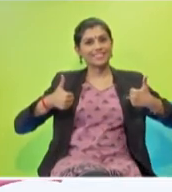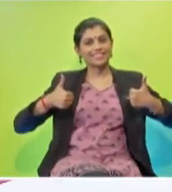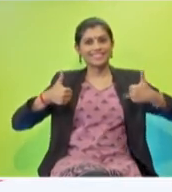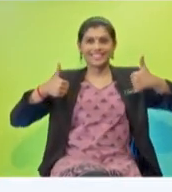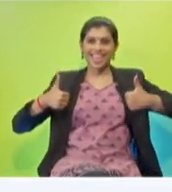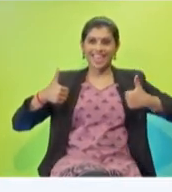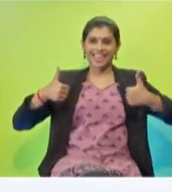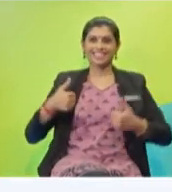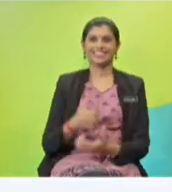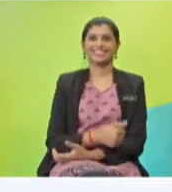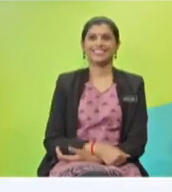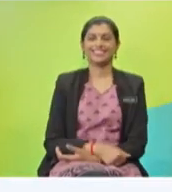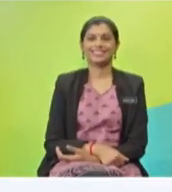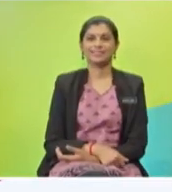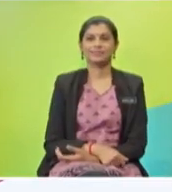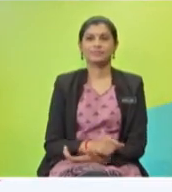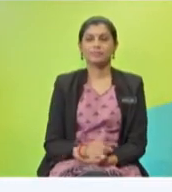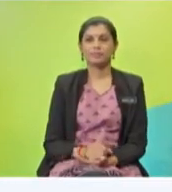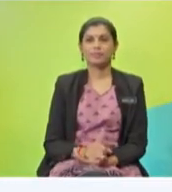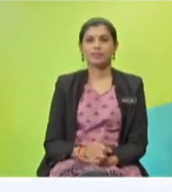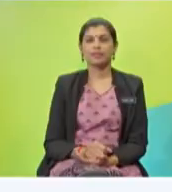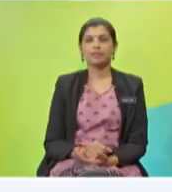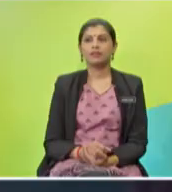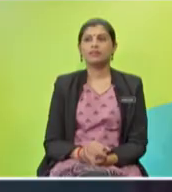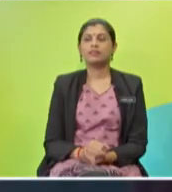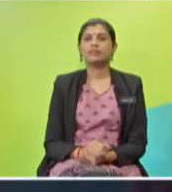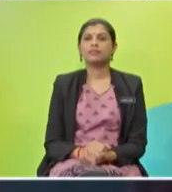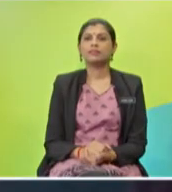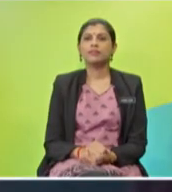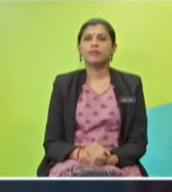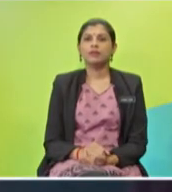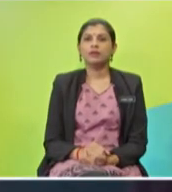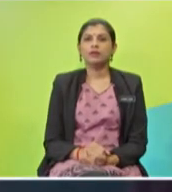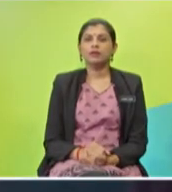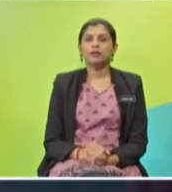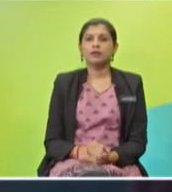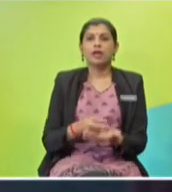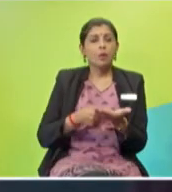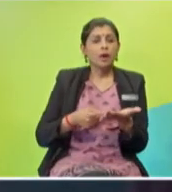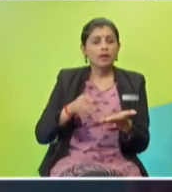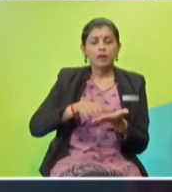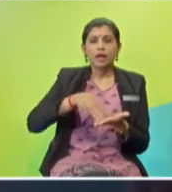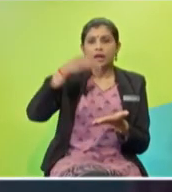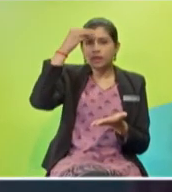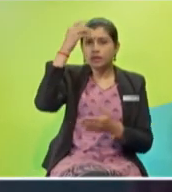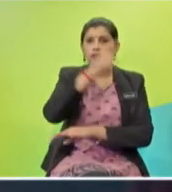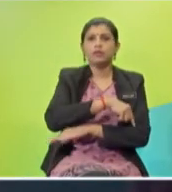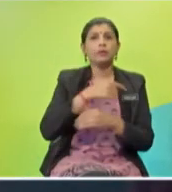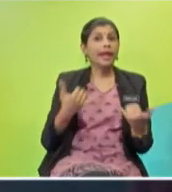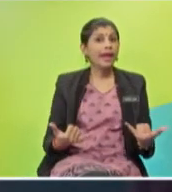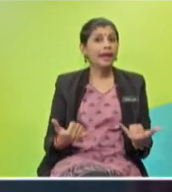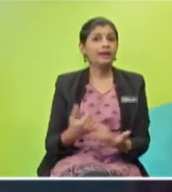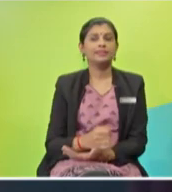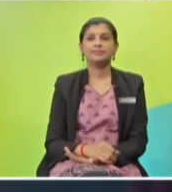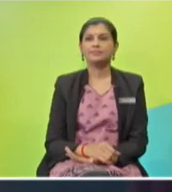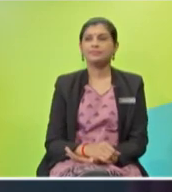Ah, okay. Okay. All everyone giving a double thumbs up already. Alright, teacher, what will we be learning today? Okay, so for